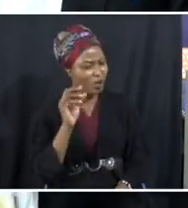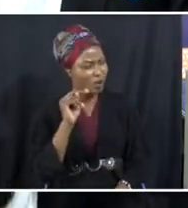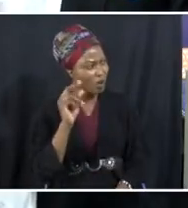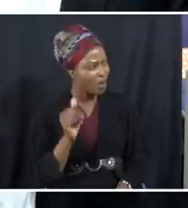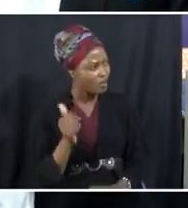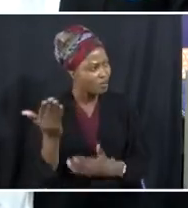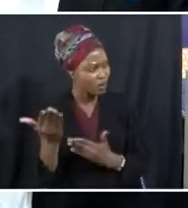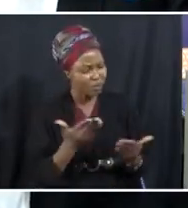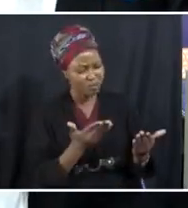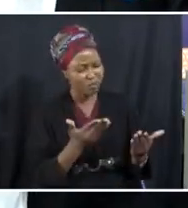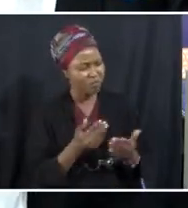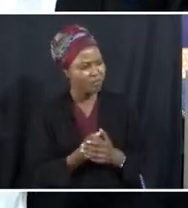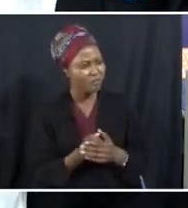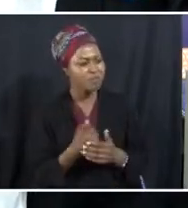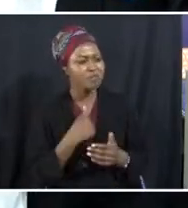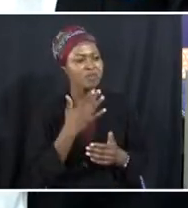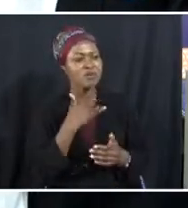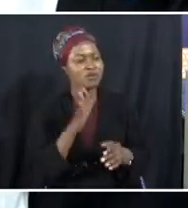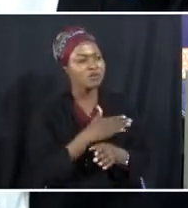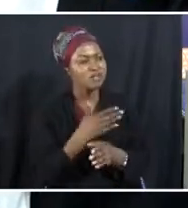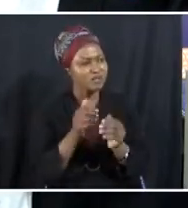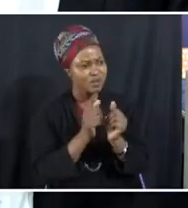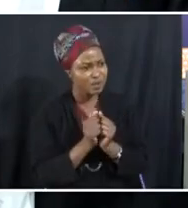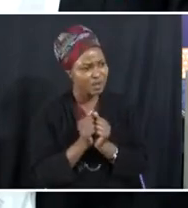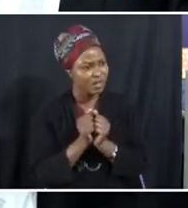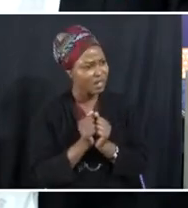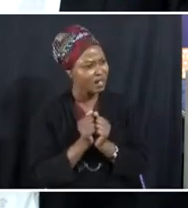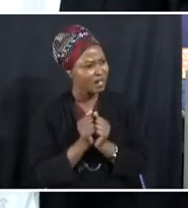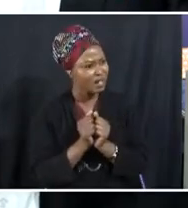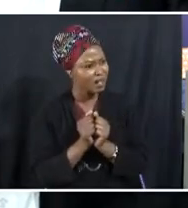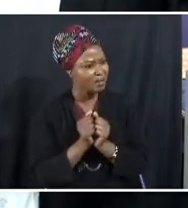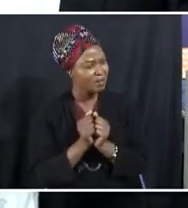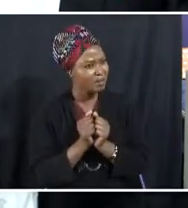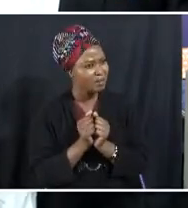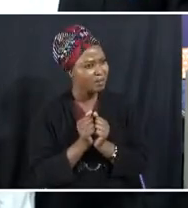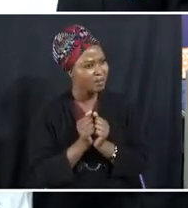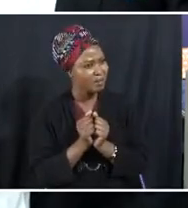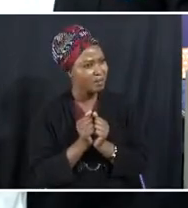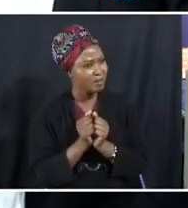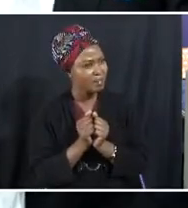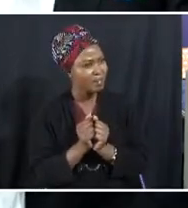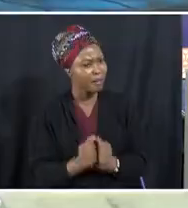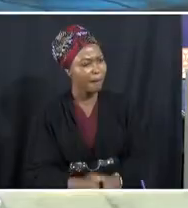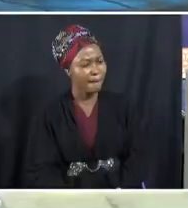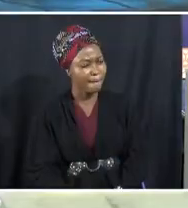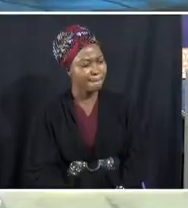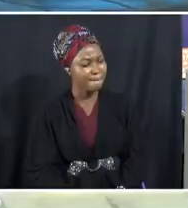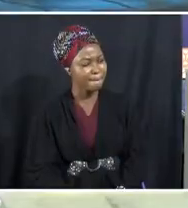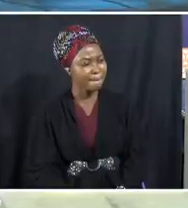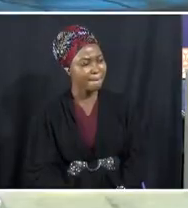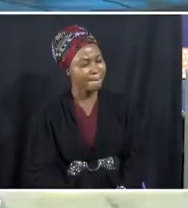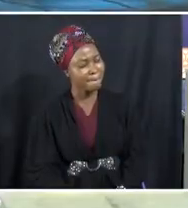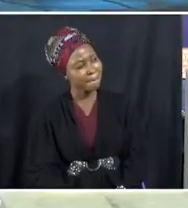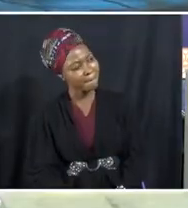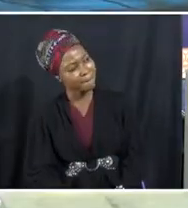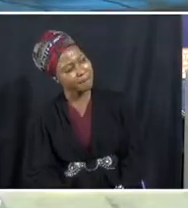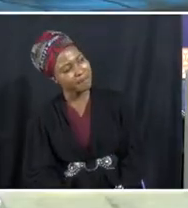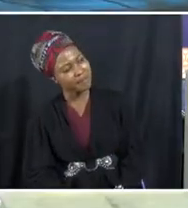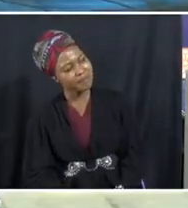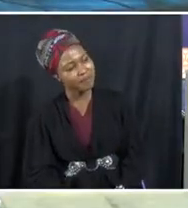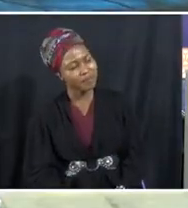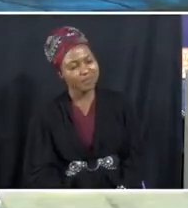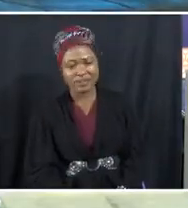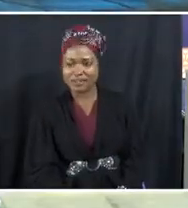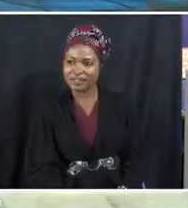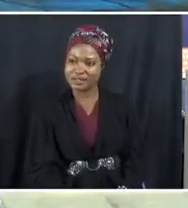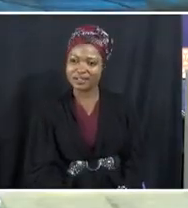Yes, come. I want us to do this song together. The hope that burns within us. The hope that burns within us.